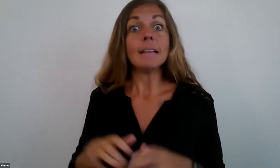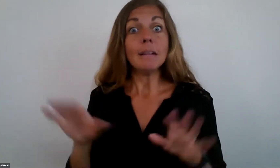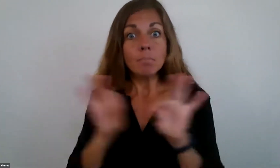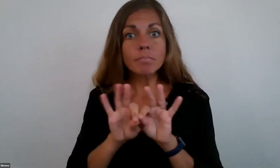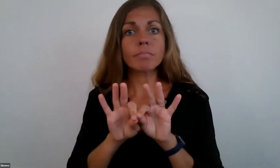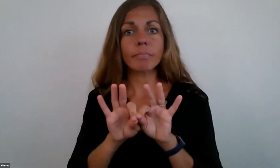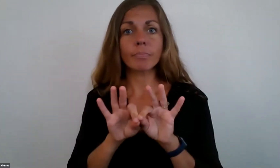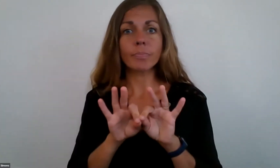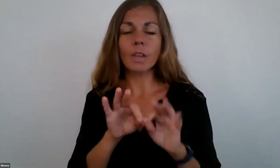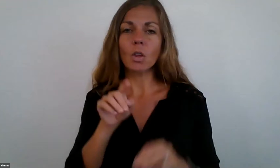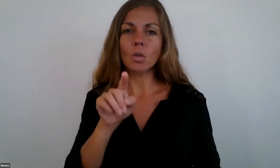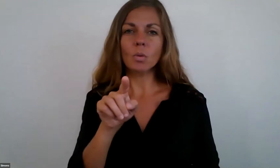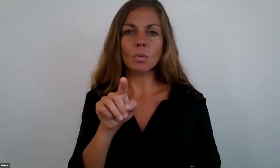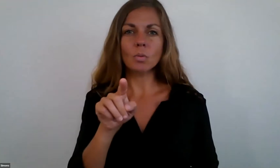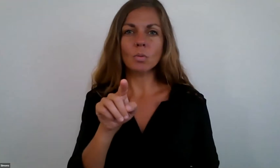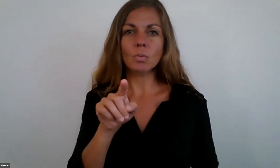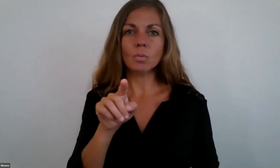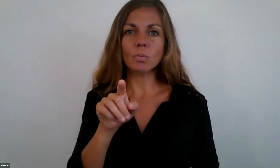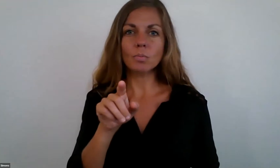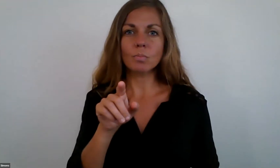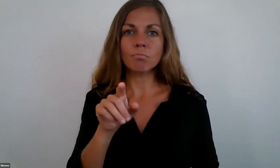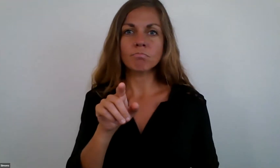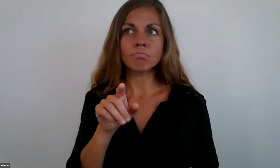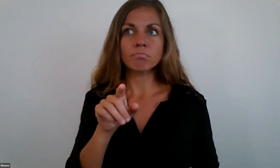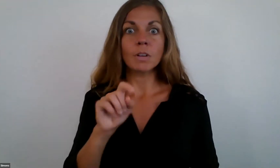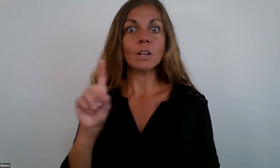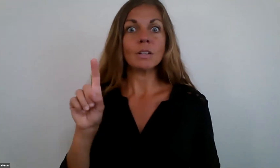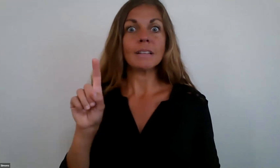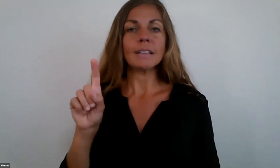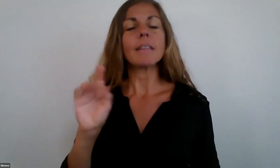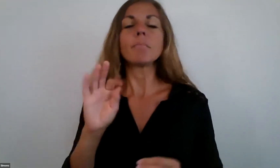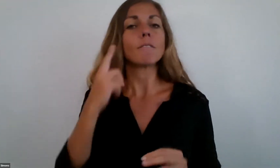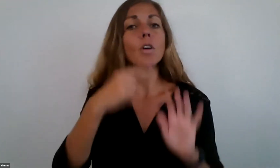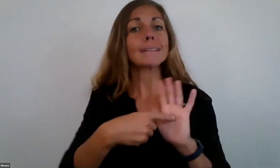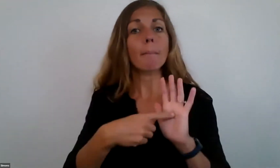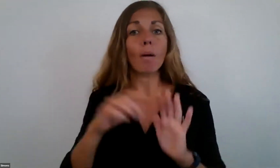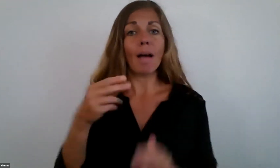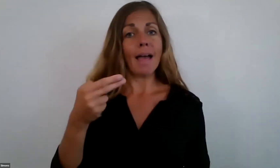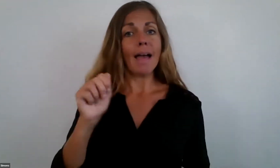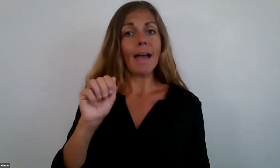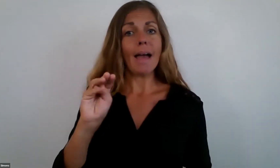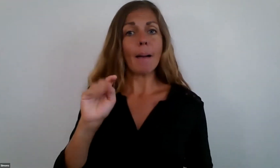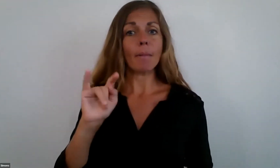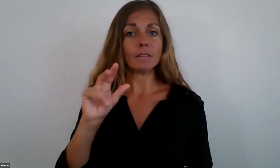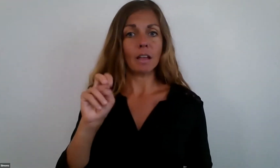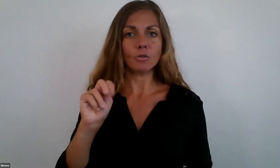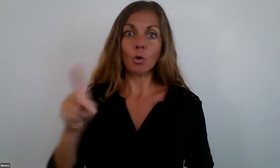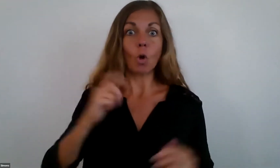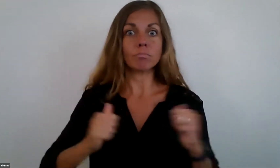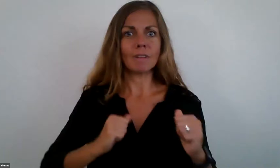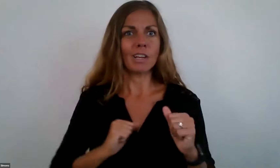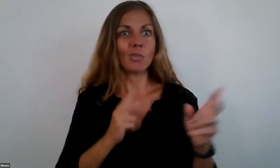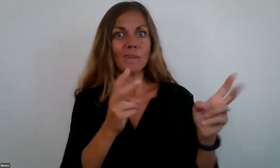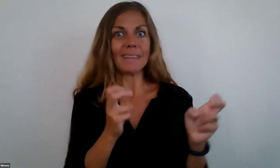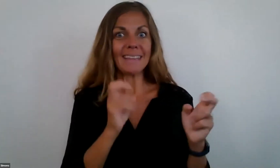taking the captioning, like if you go into Hamilton and you caption Hamilton and then you grab the captioning from Hamilton, you